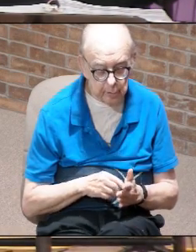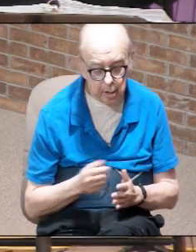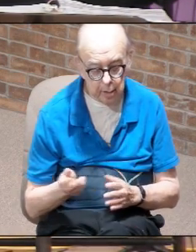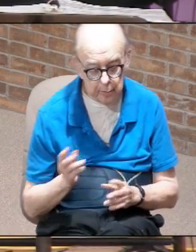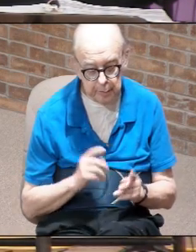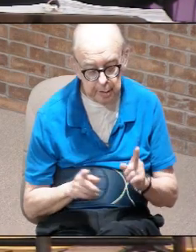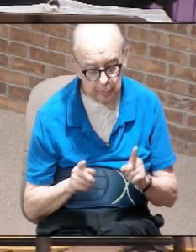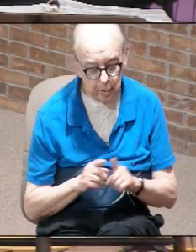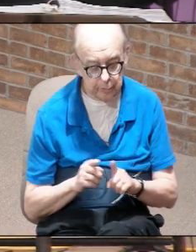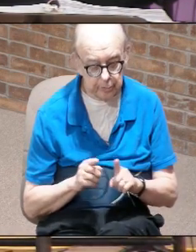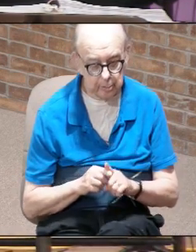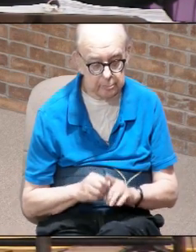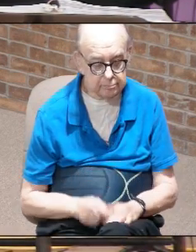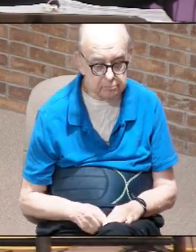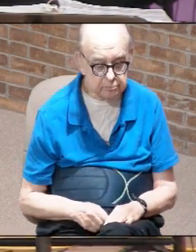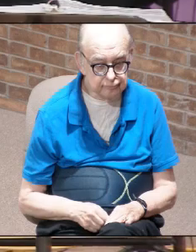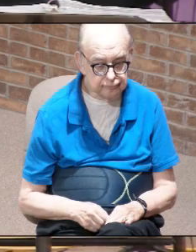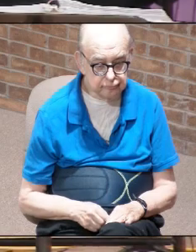else.